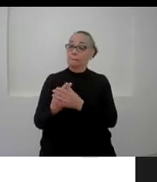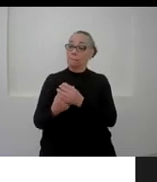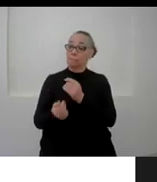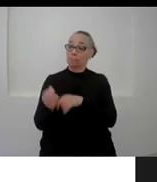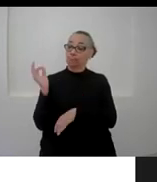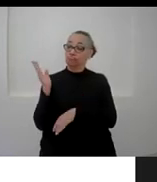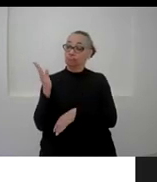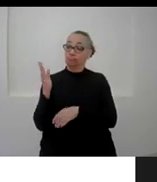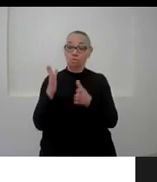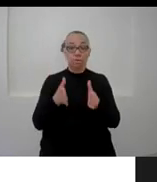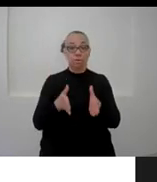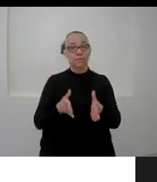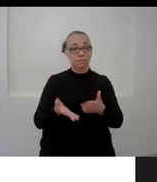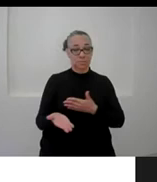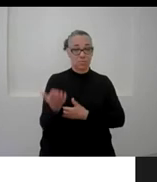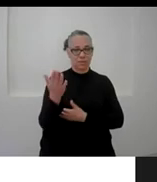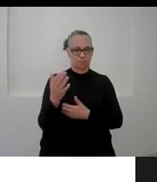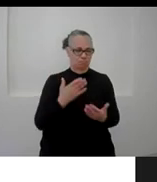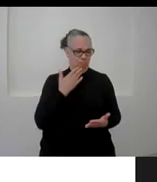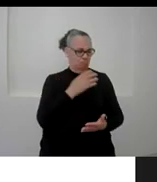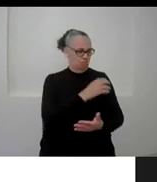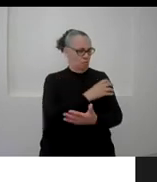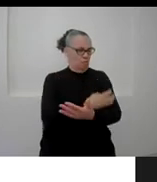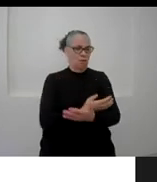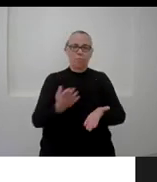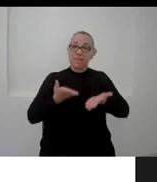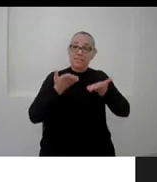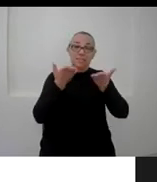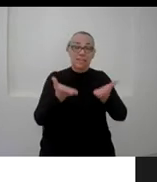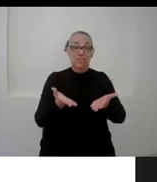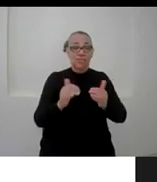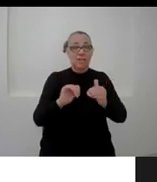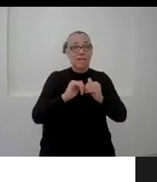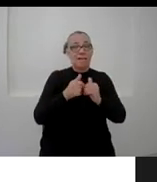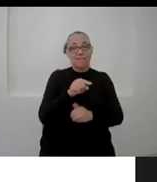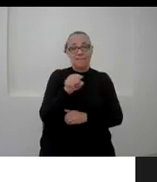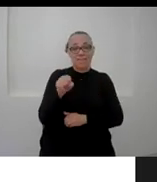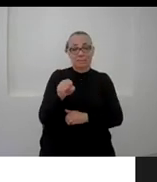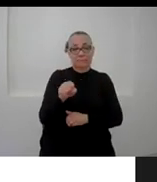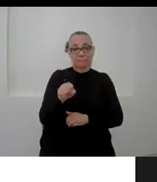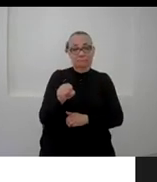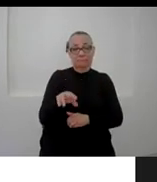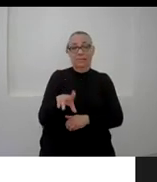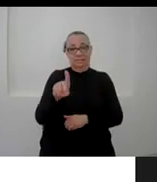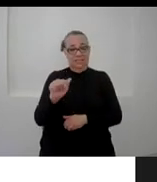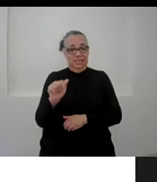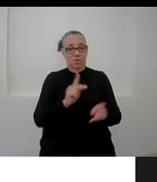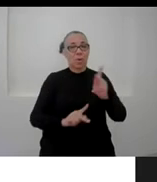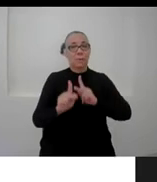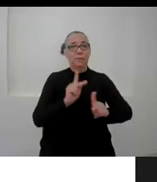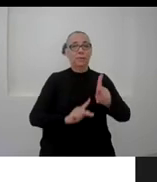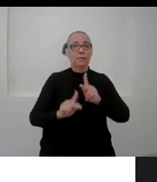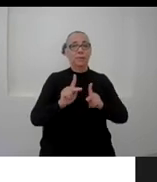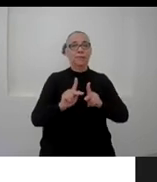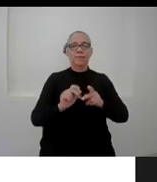powerful presentations about how they, as disabled people, have managed to advocate